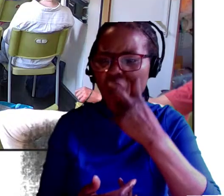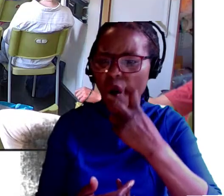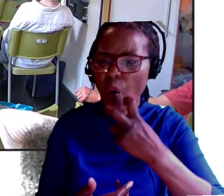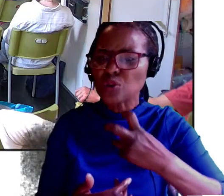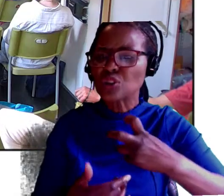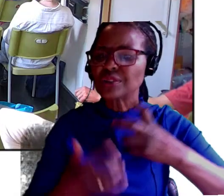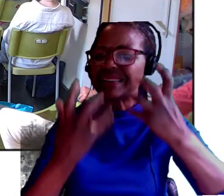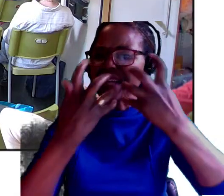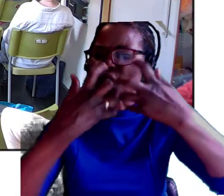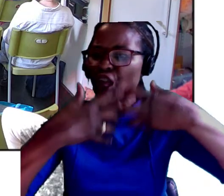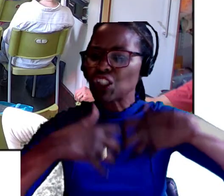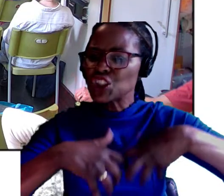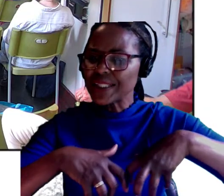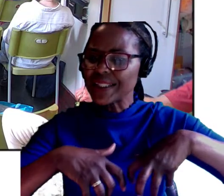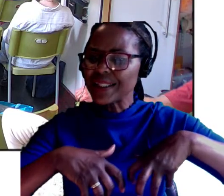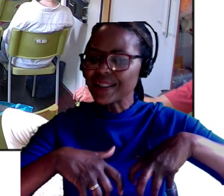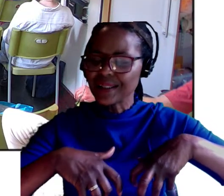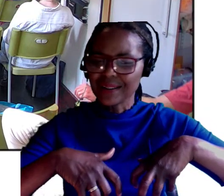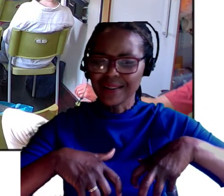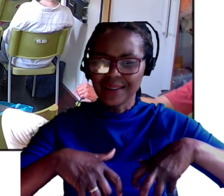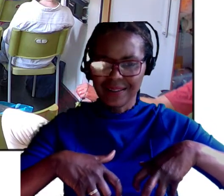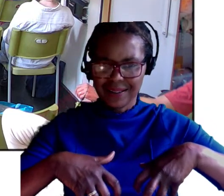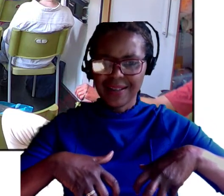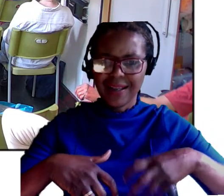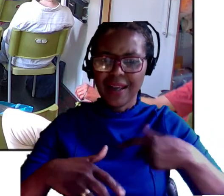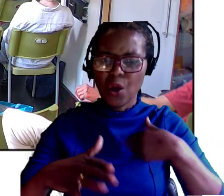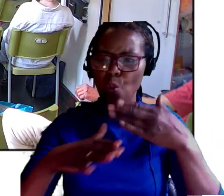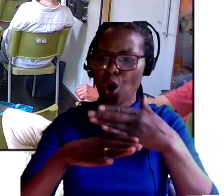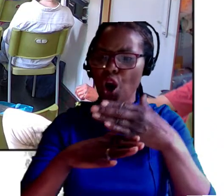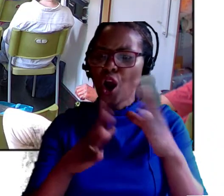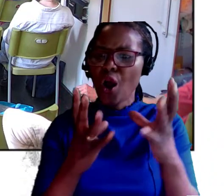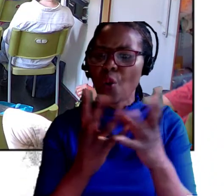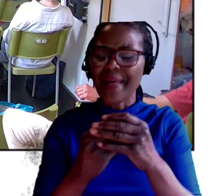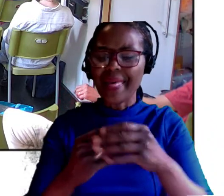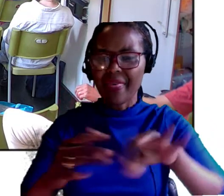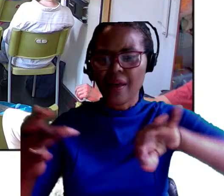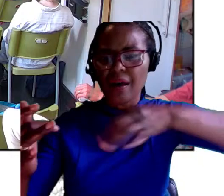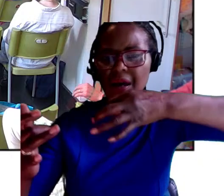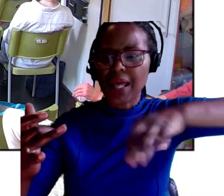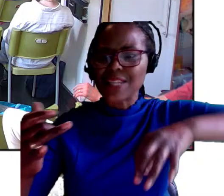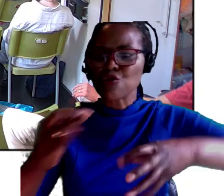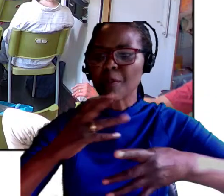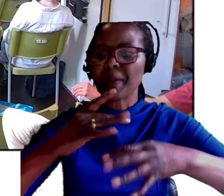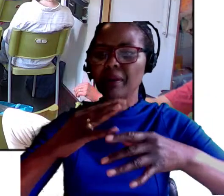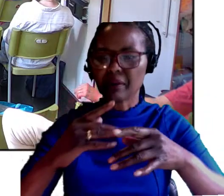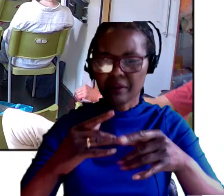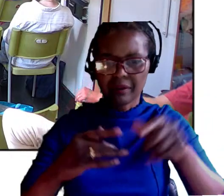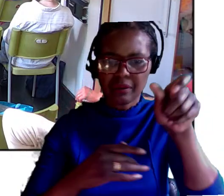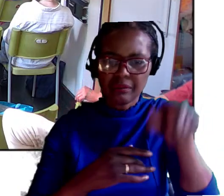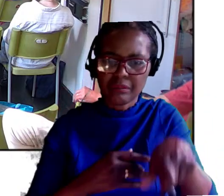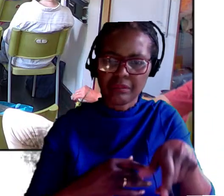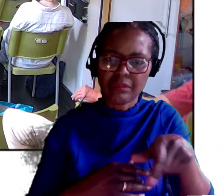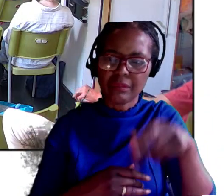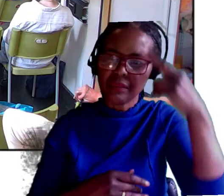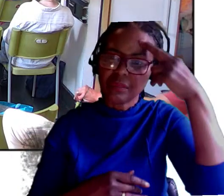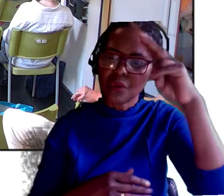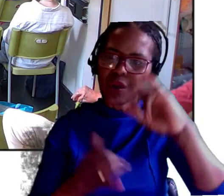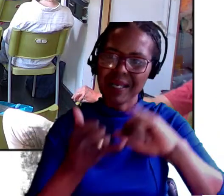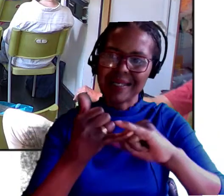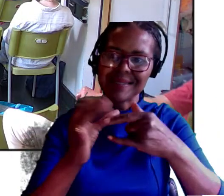edge at all. We were looking at, I was working with an instrument maker called Sam Underwood, and we were looking at kind